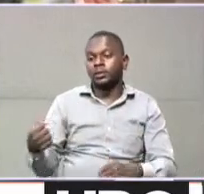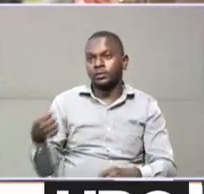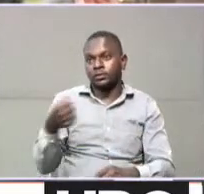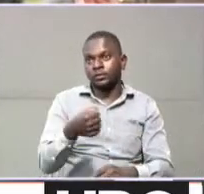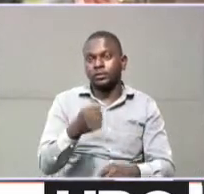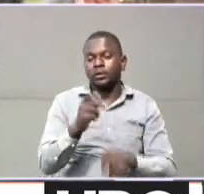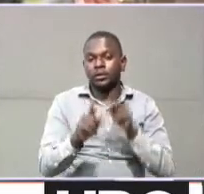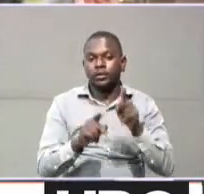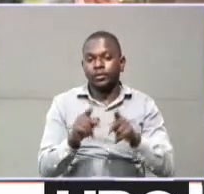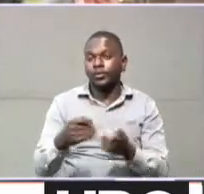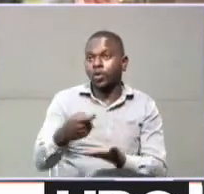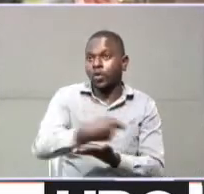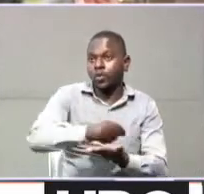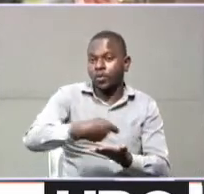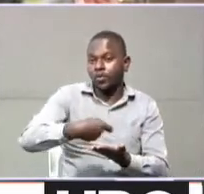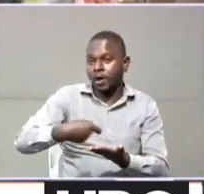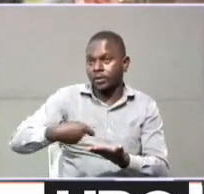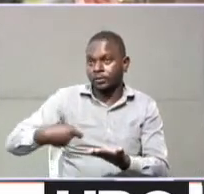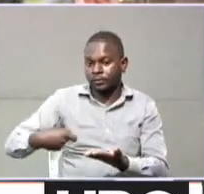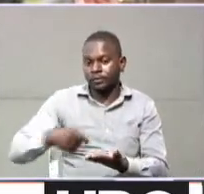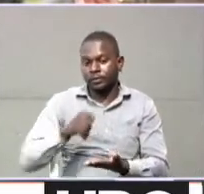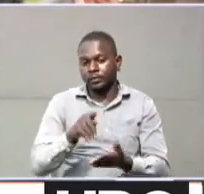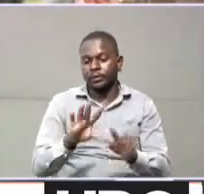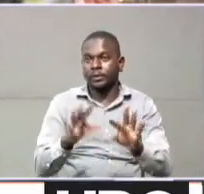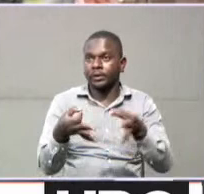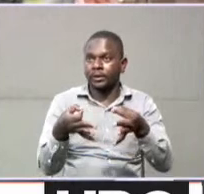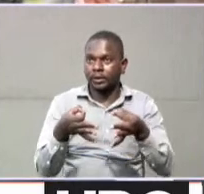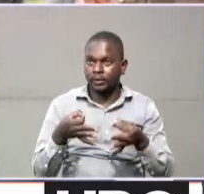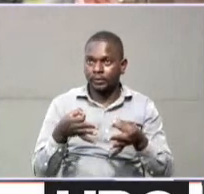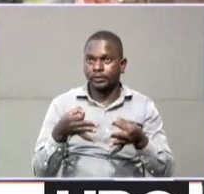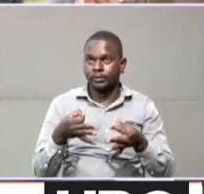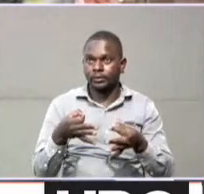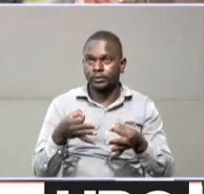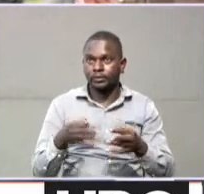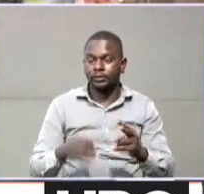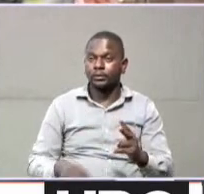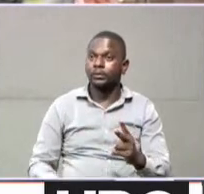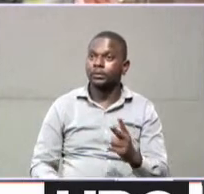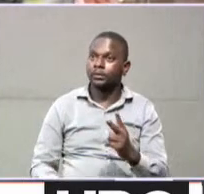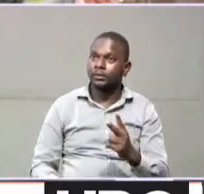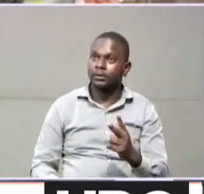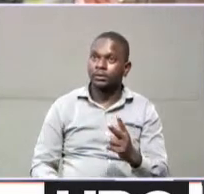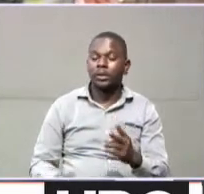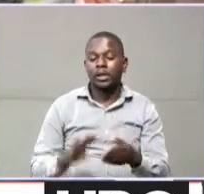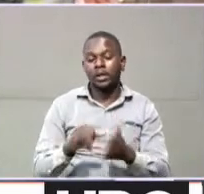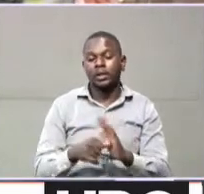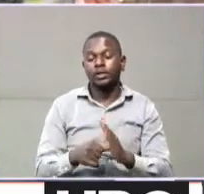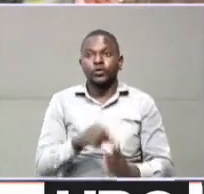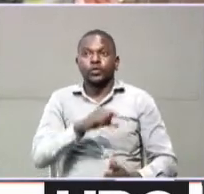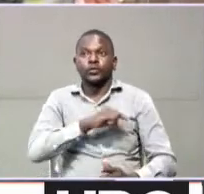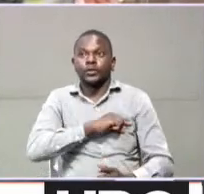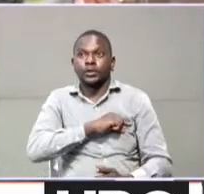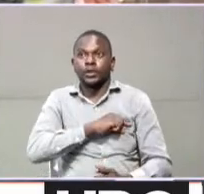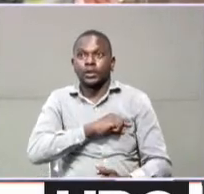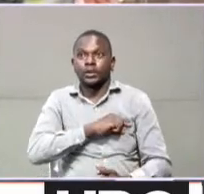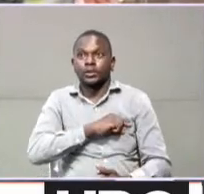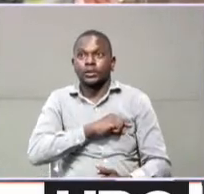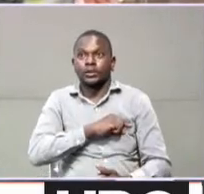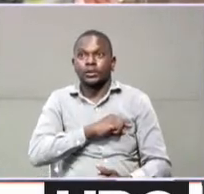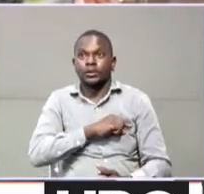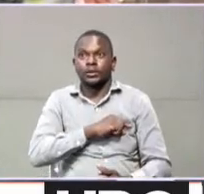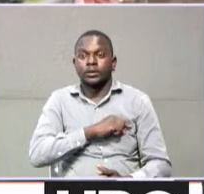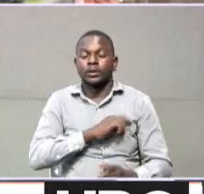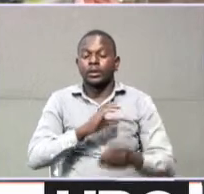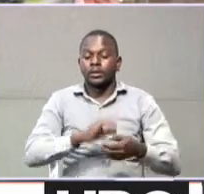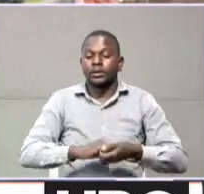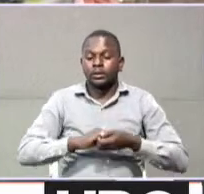people who will be signatories to that account and on issues of gender a full